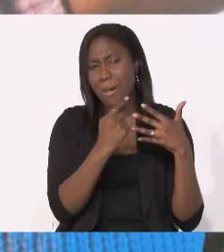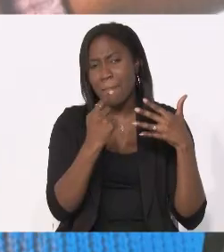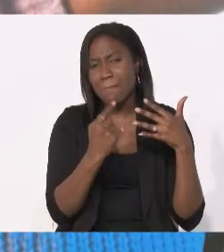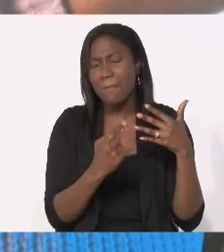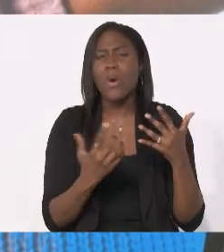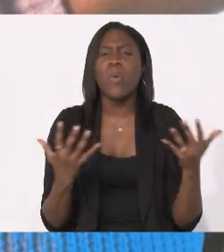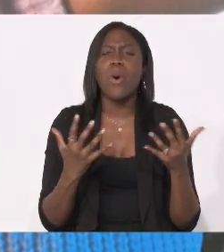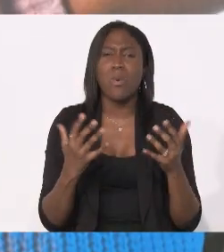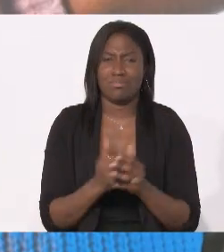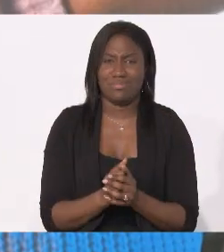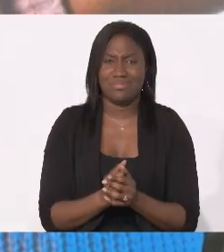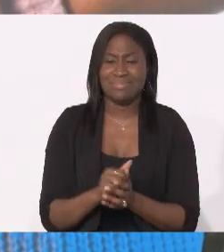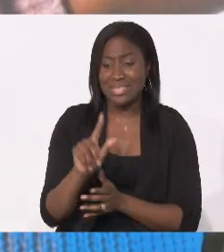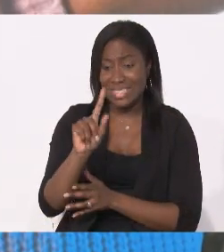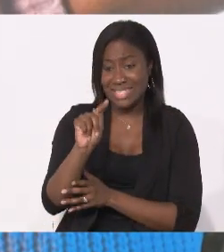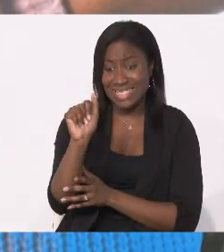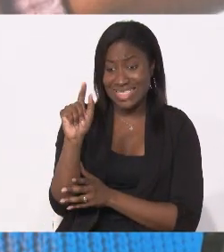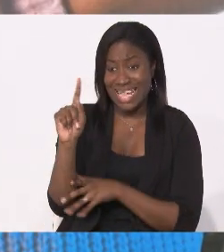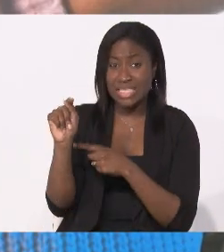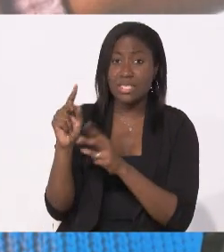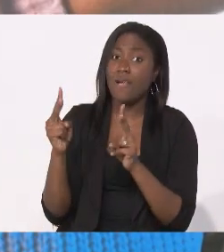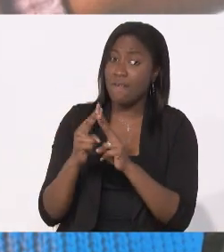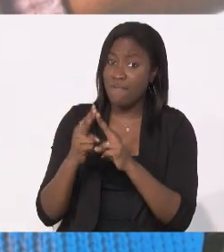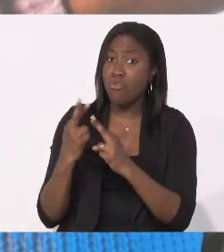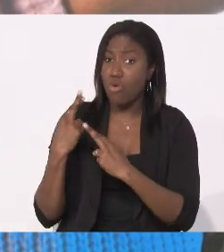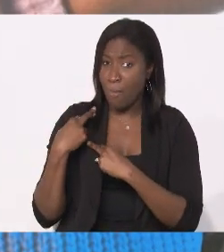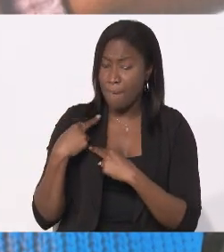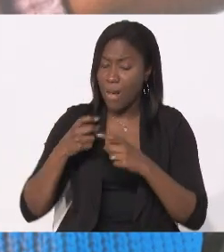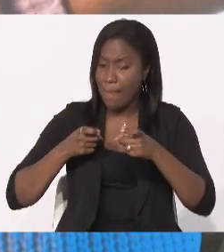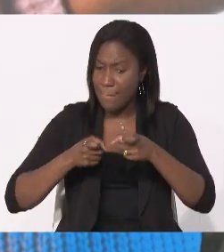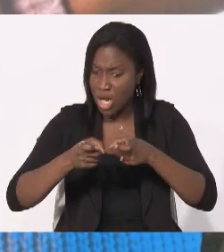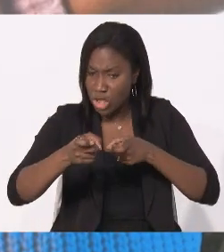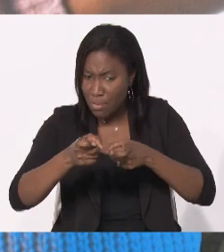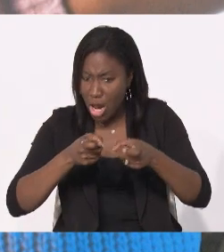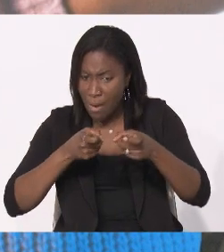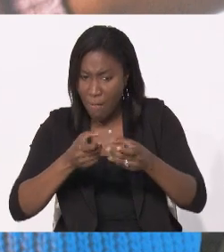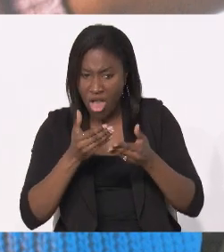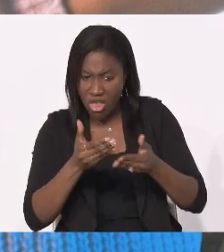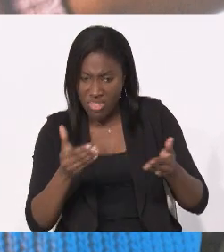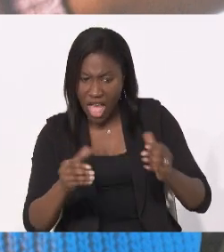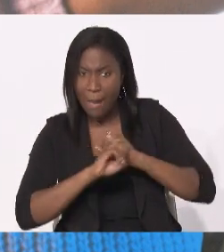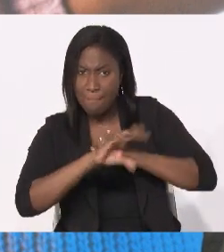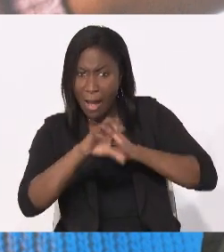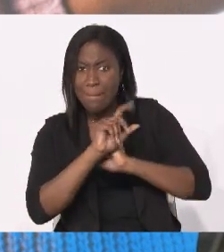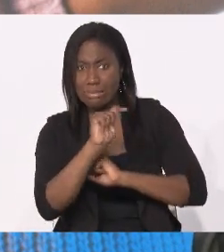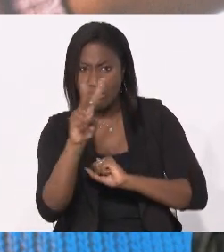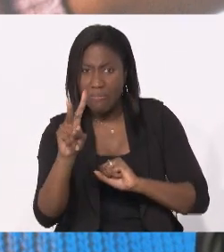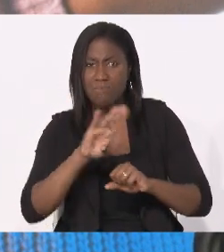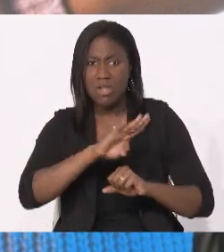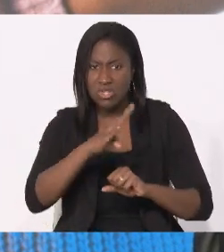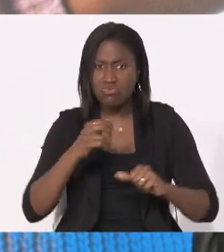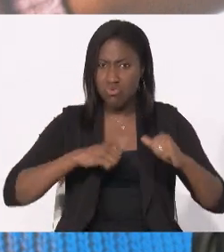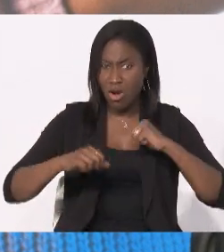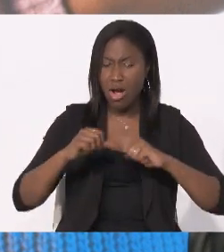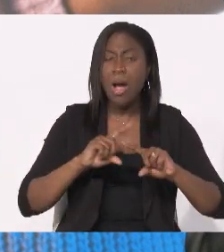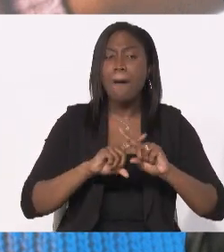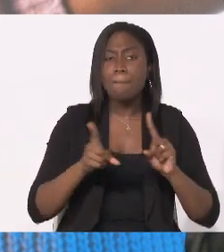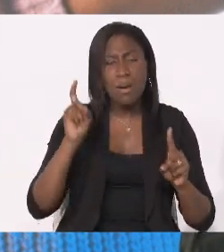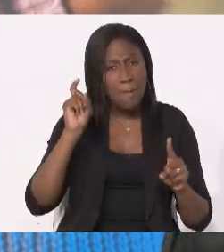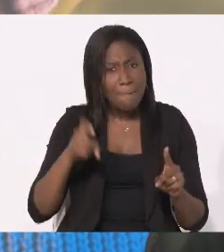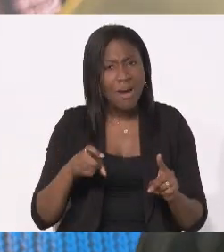has been a very responsible regulator. Yeah. And there must be a concern as to how far you open that